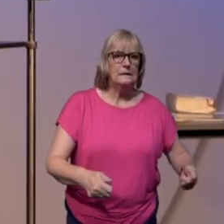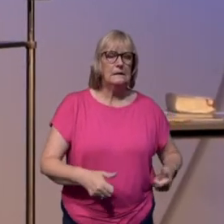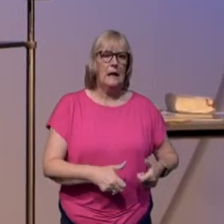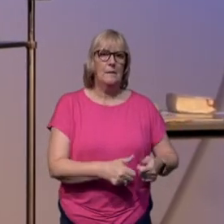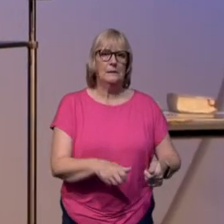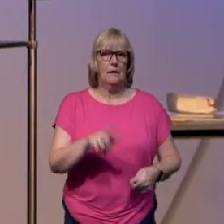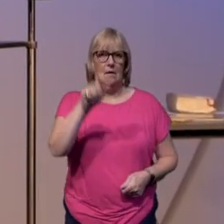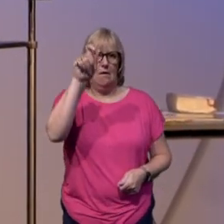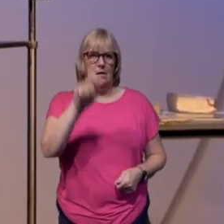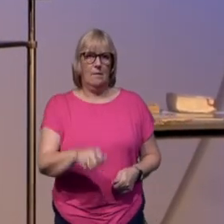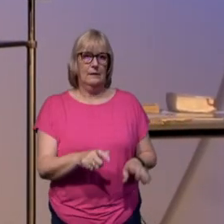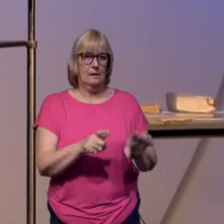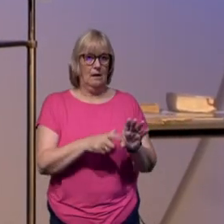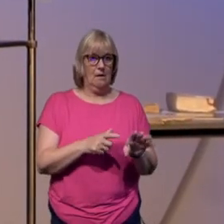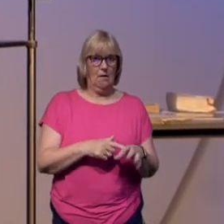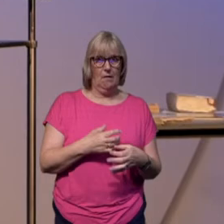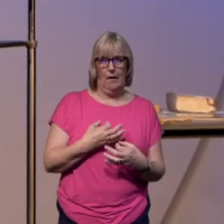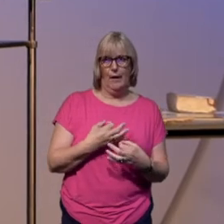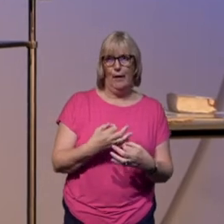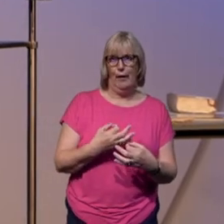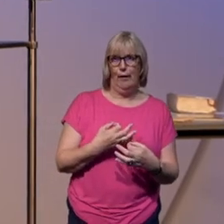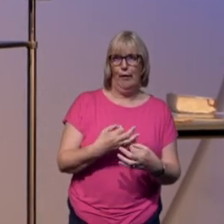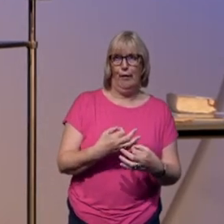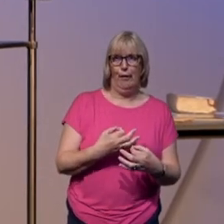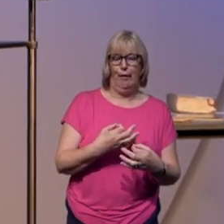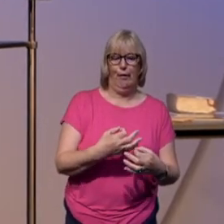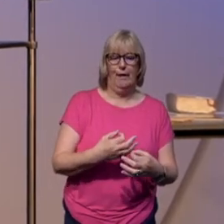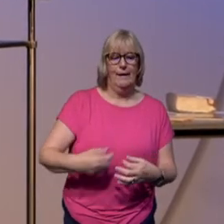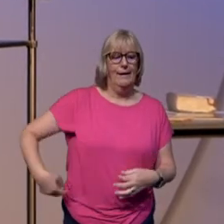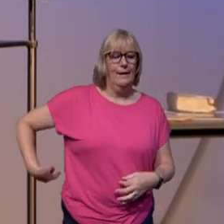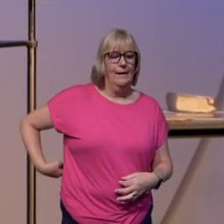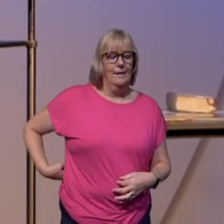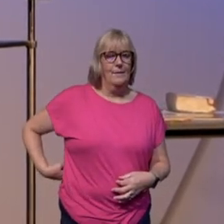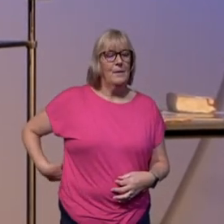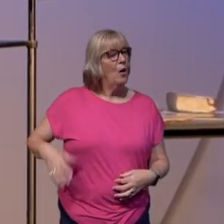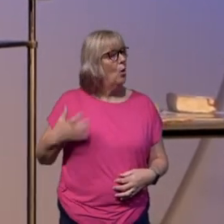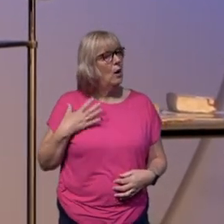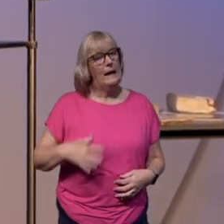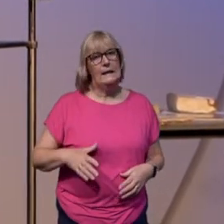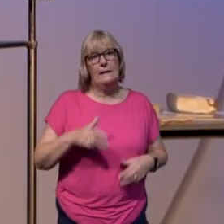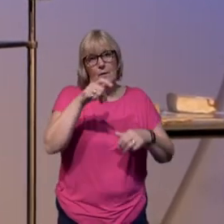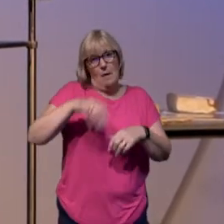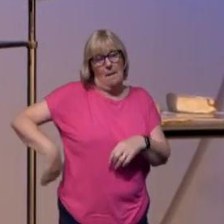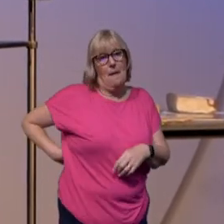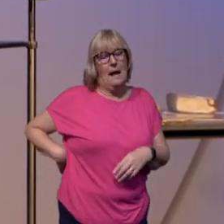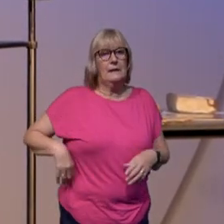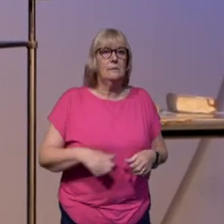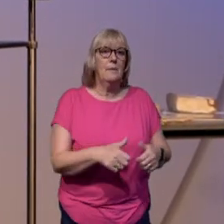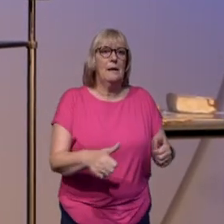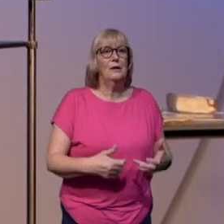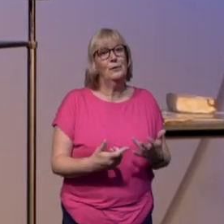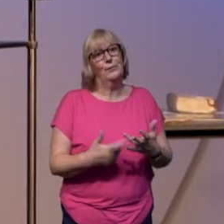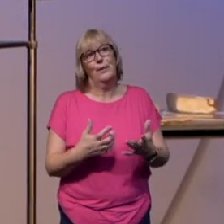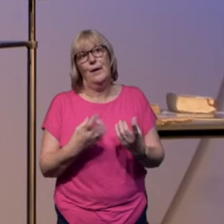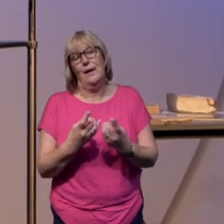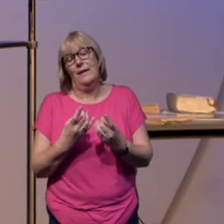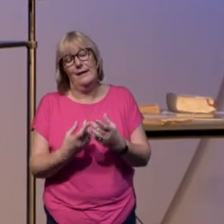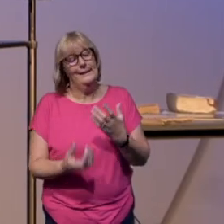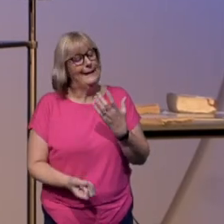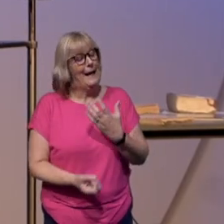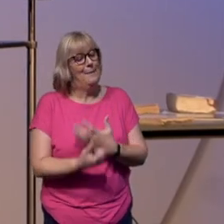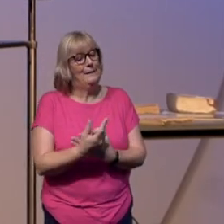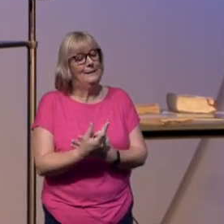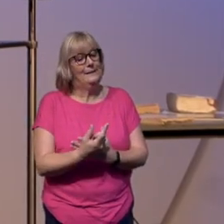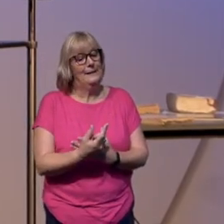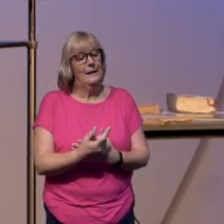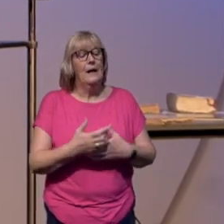more attractive. And he used that bad back as, but he said always, well, I've got to have my back massaged. But other things happened. So how do